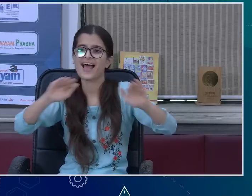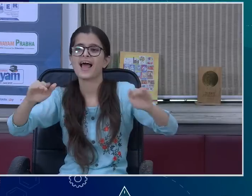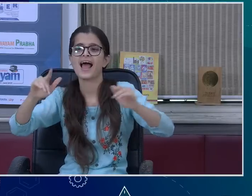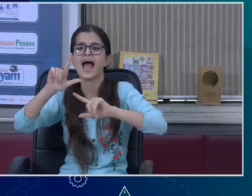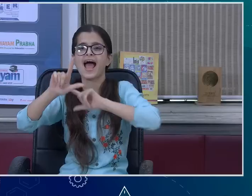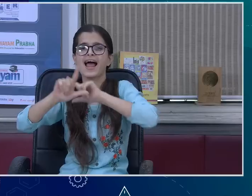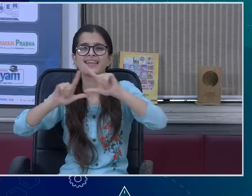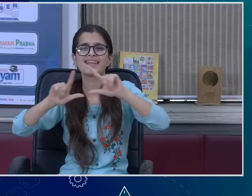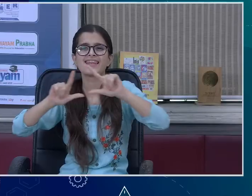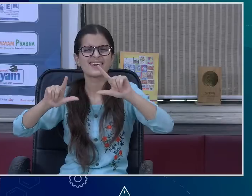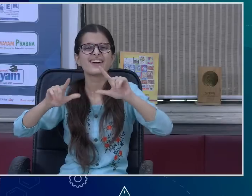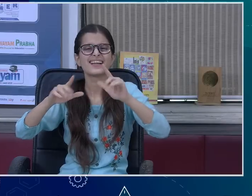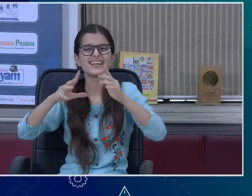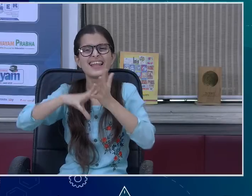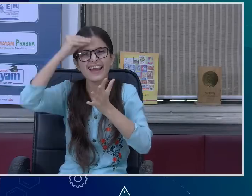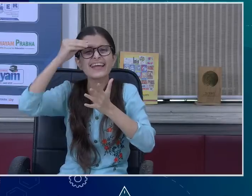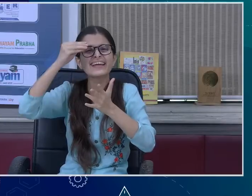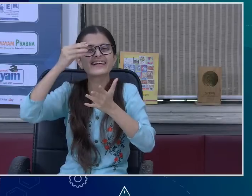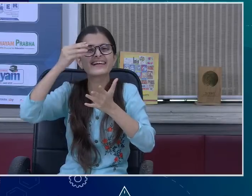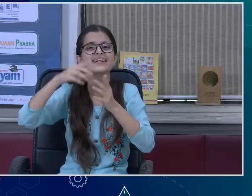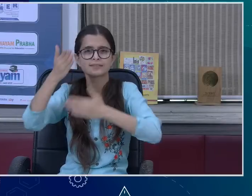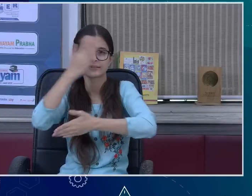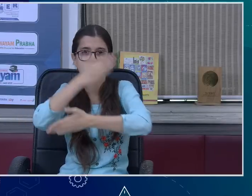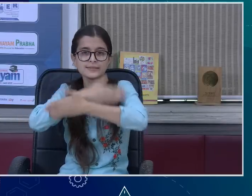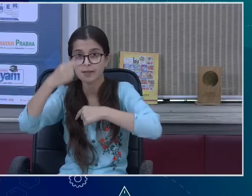Short-term memory? Yes, ma'am.